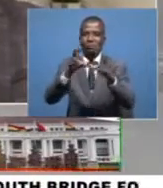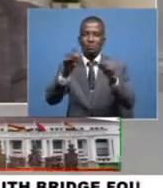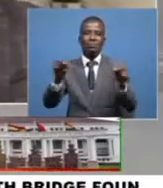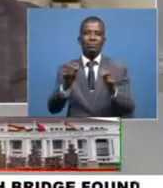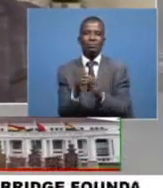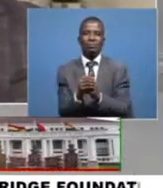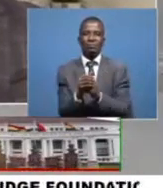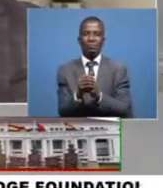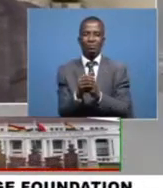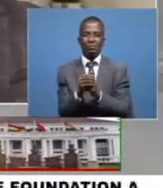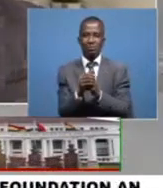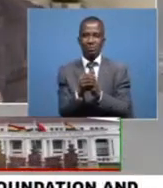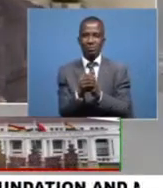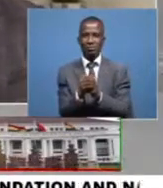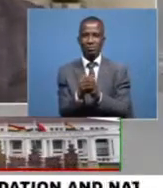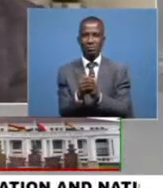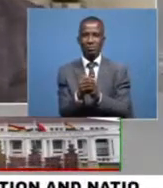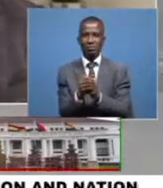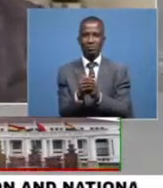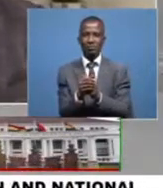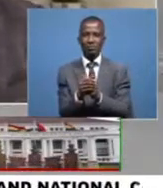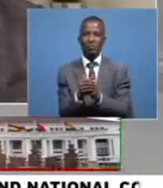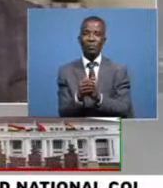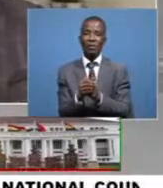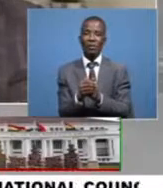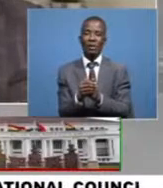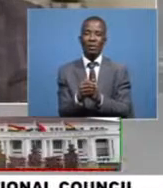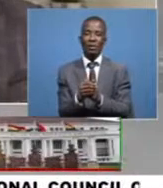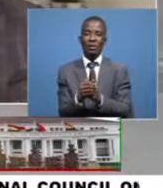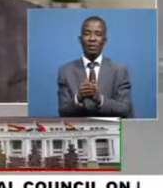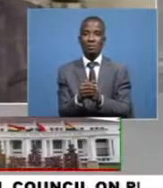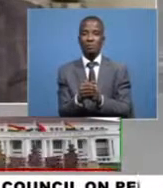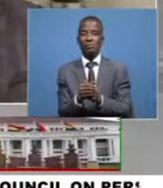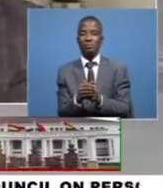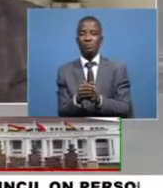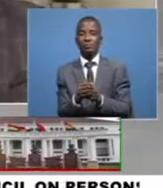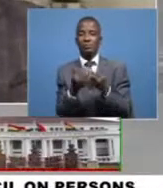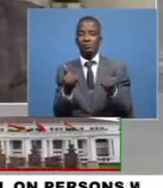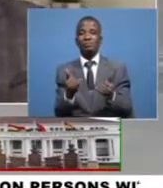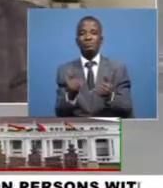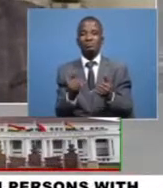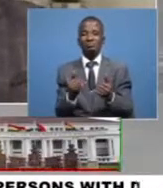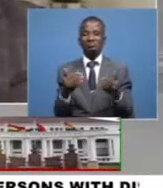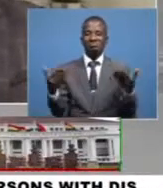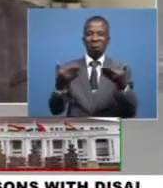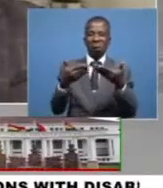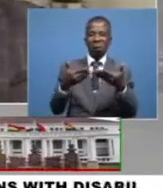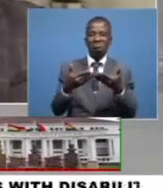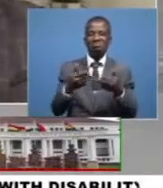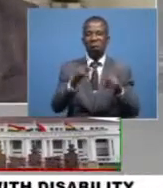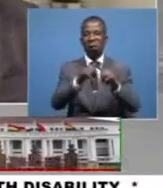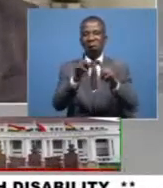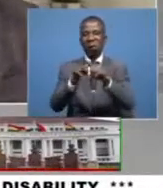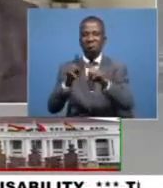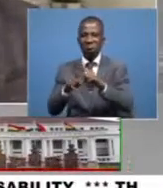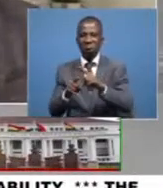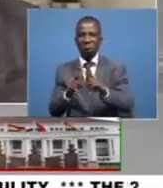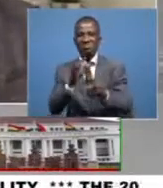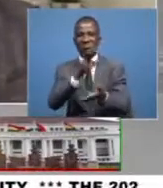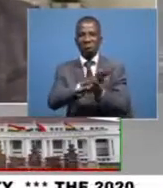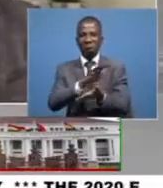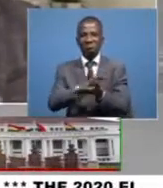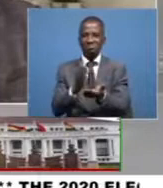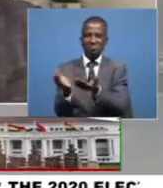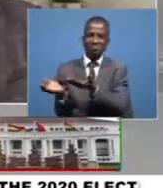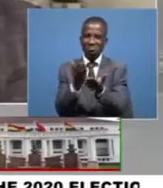the credibility of some of the witnesses, yes, and all that. They sought to introduce certain documents, they sought